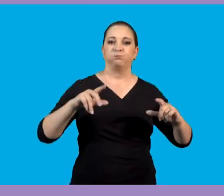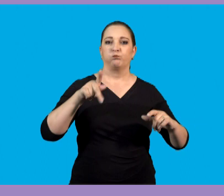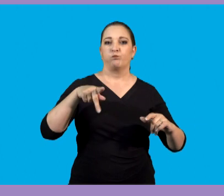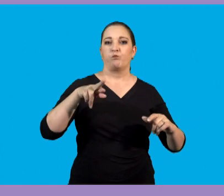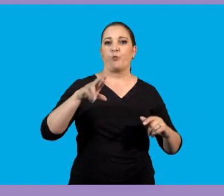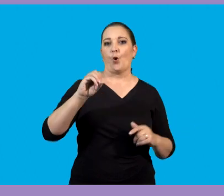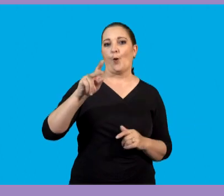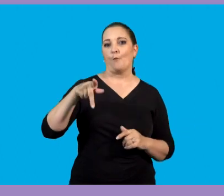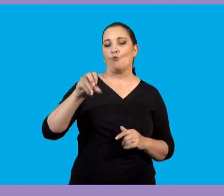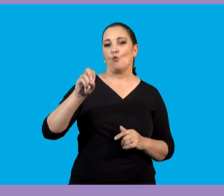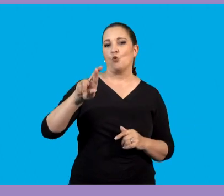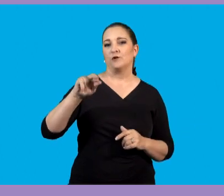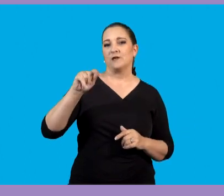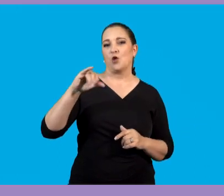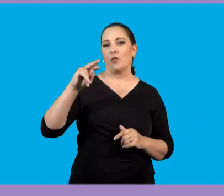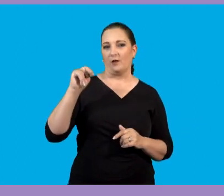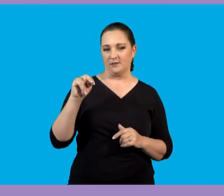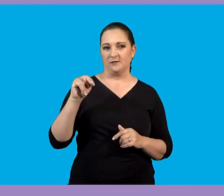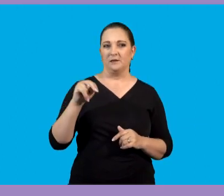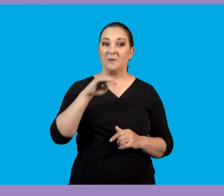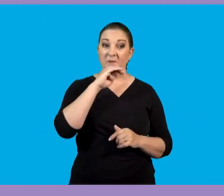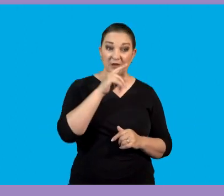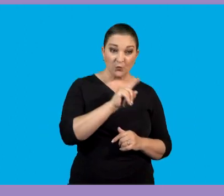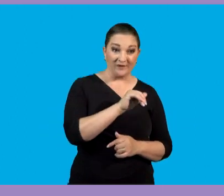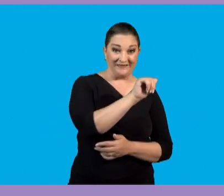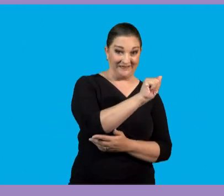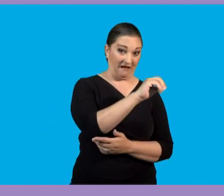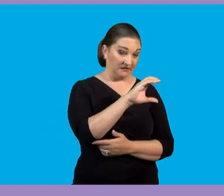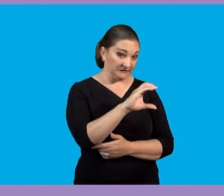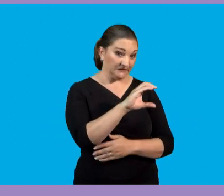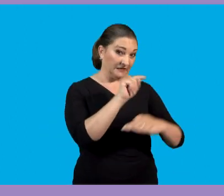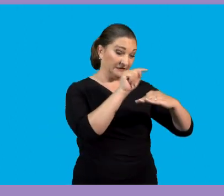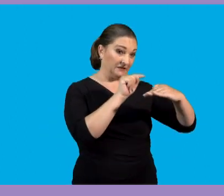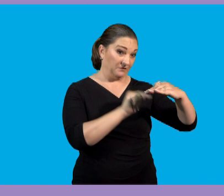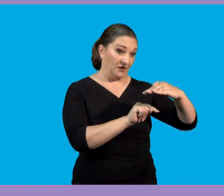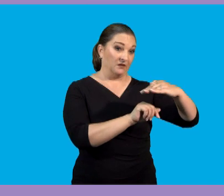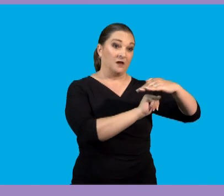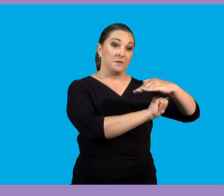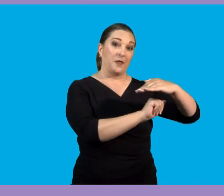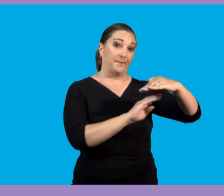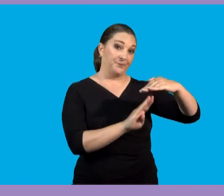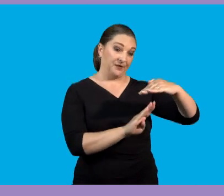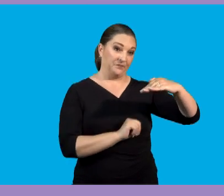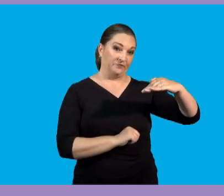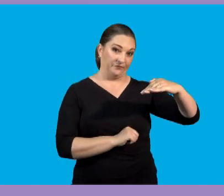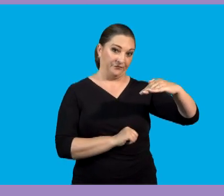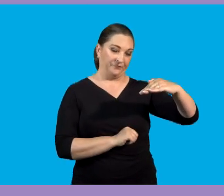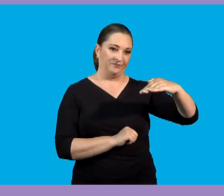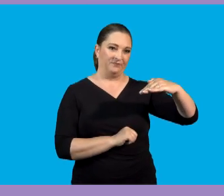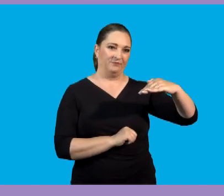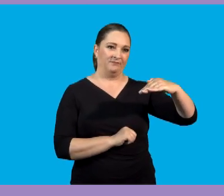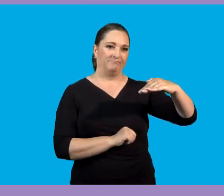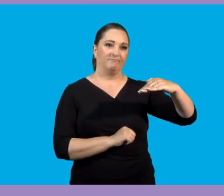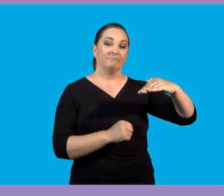at now. So, for example, let's say AC divided by AB. Now, as you can